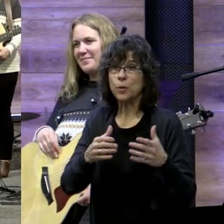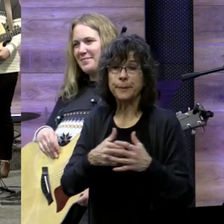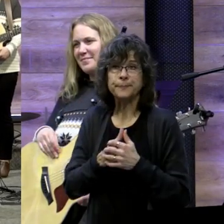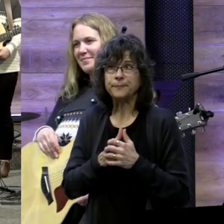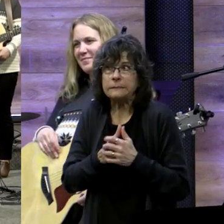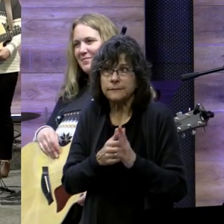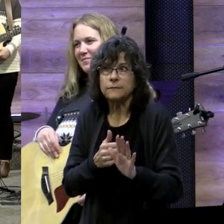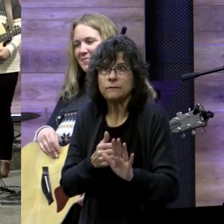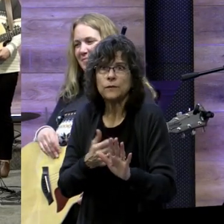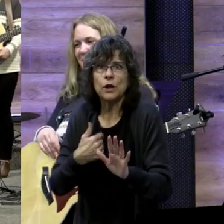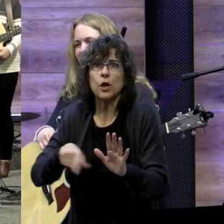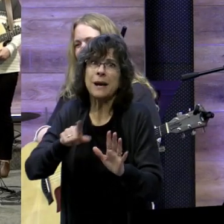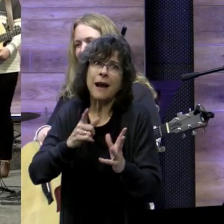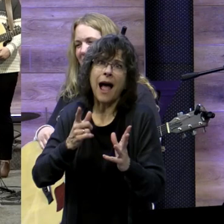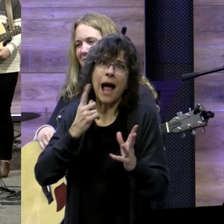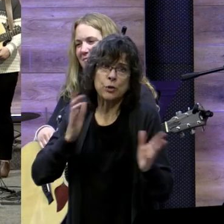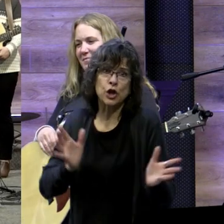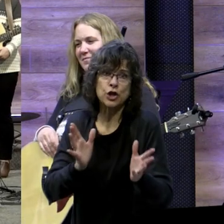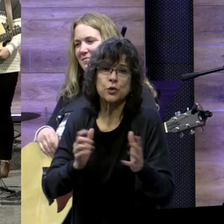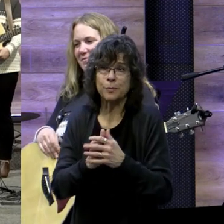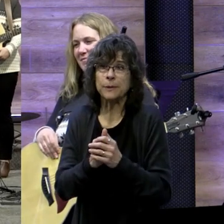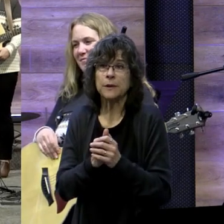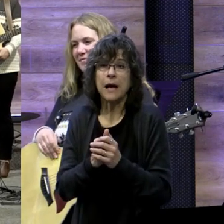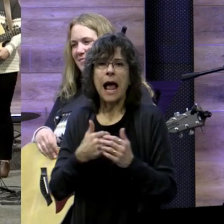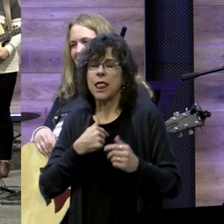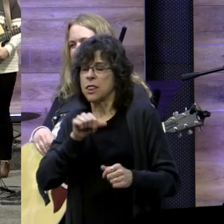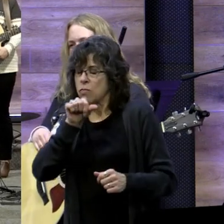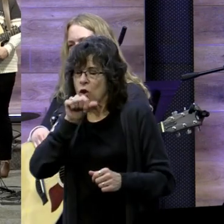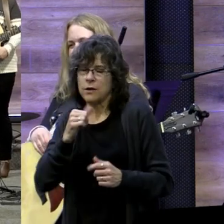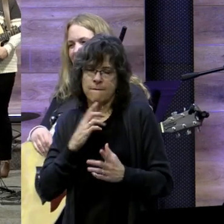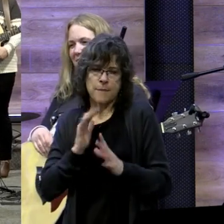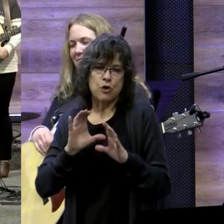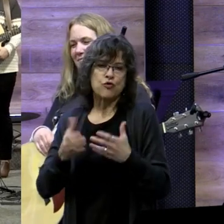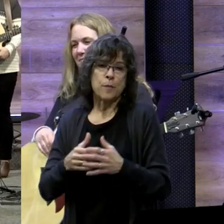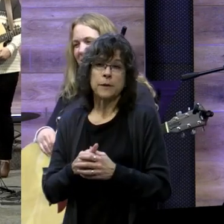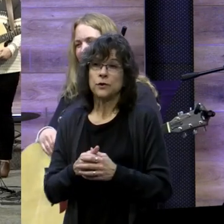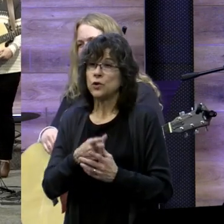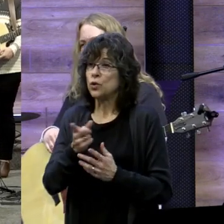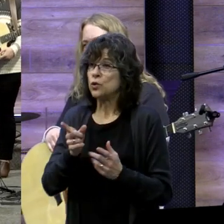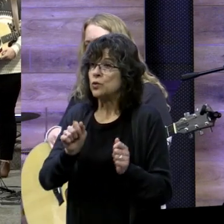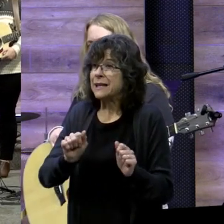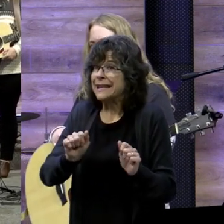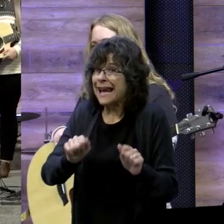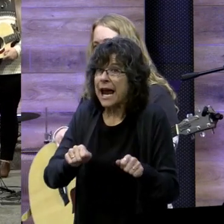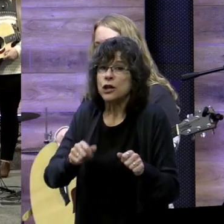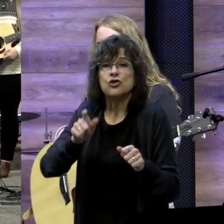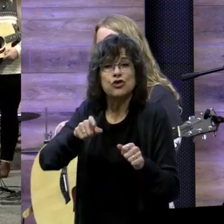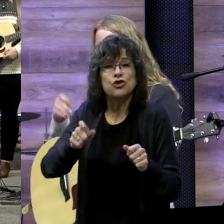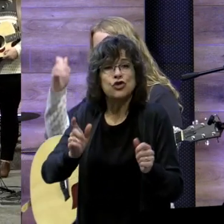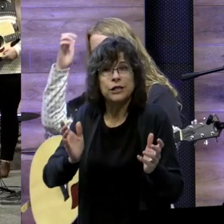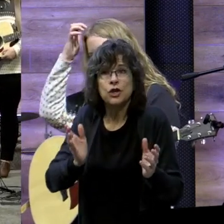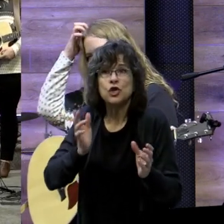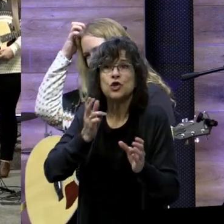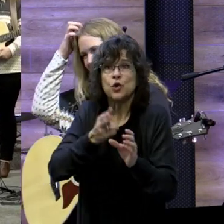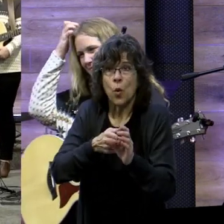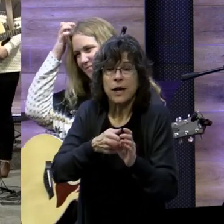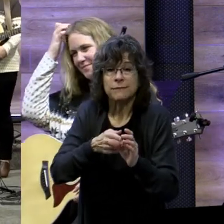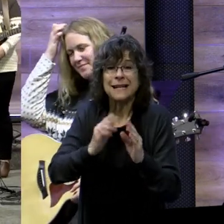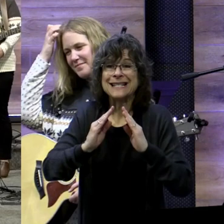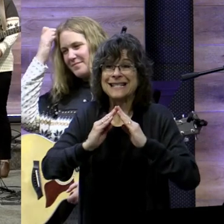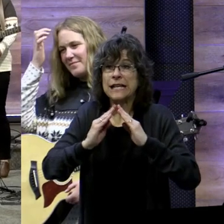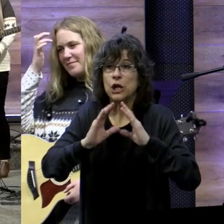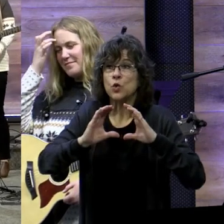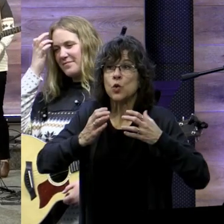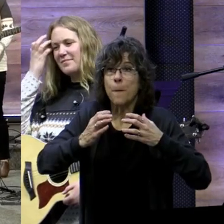I would be without them. So if you're not in a city group, you should join one. You should be in community. It's amazing. We have a city group